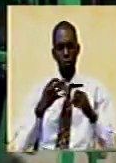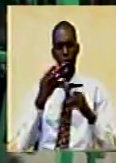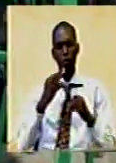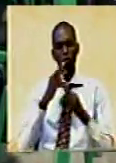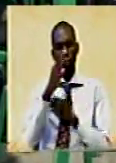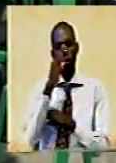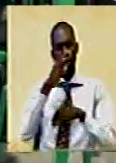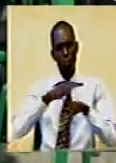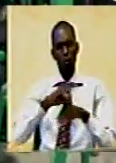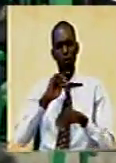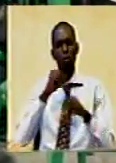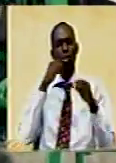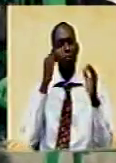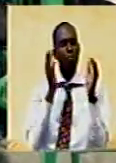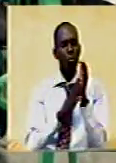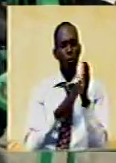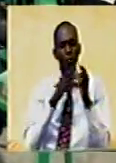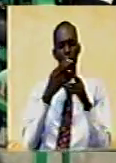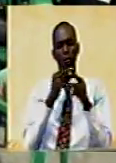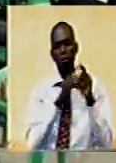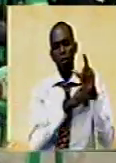strength upon the man of God.